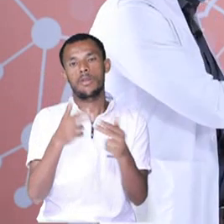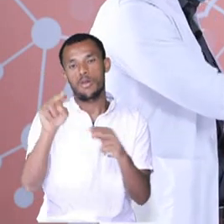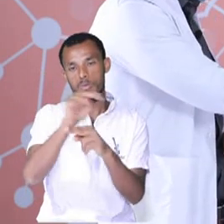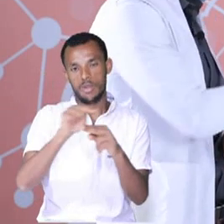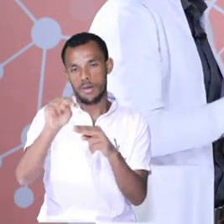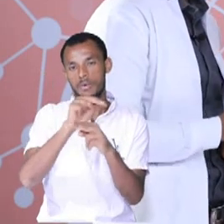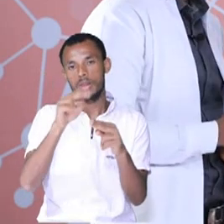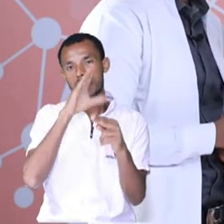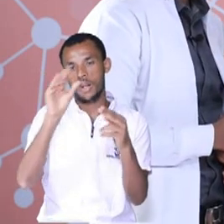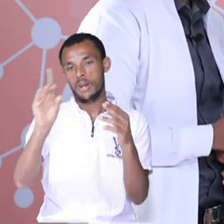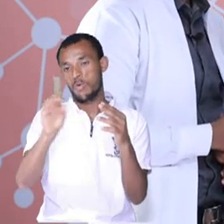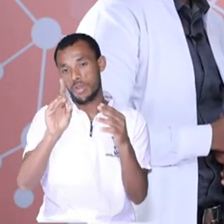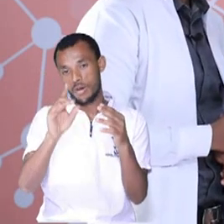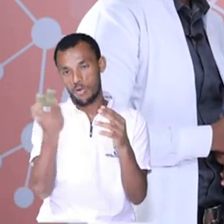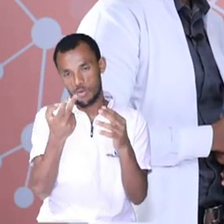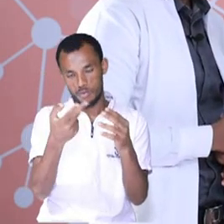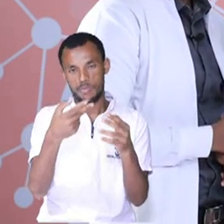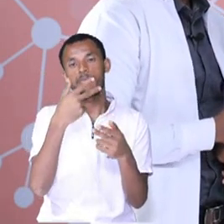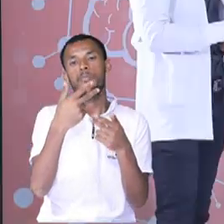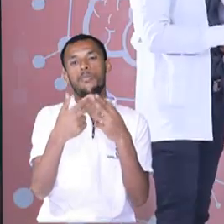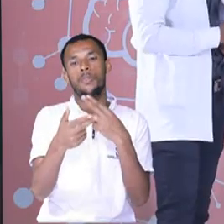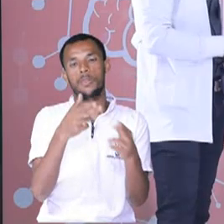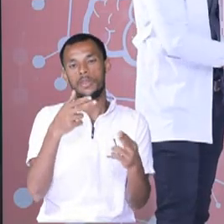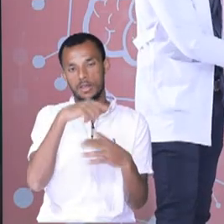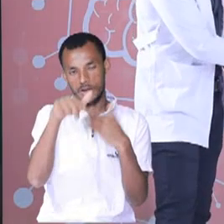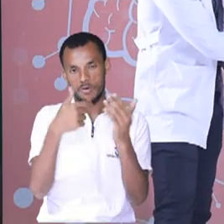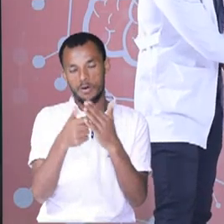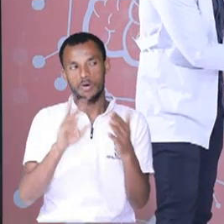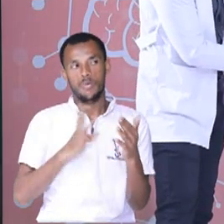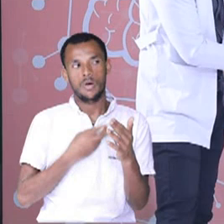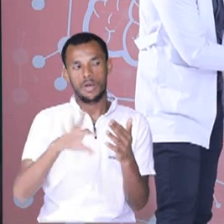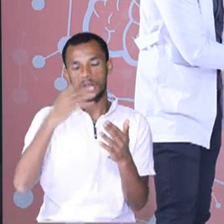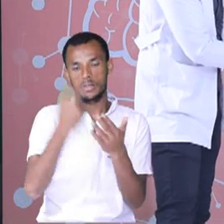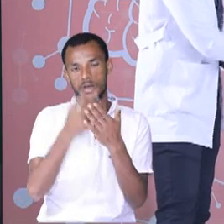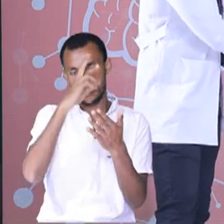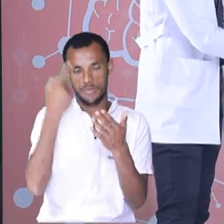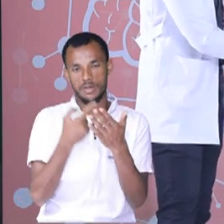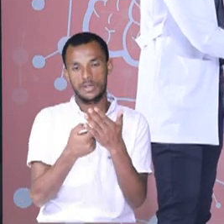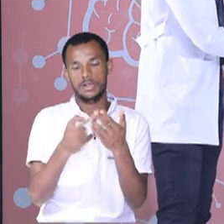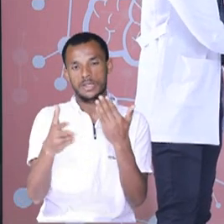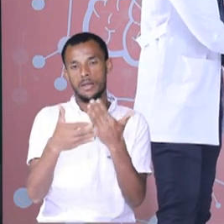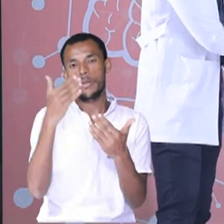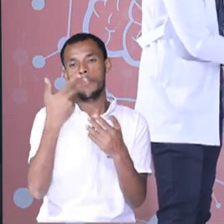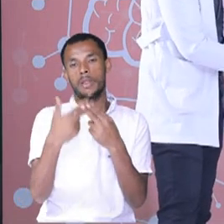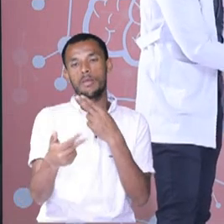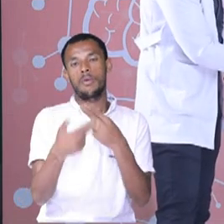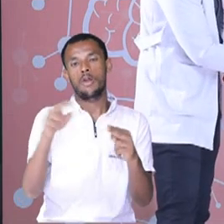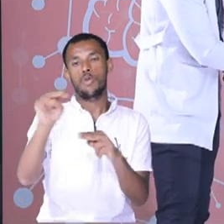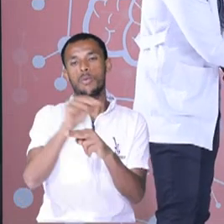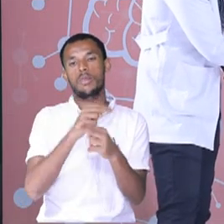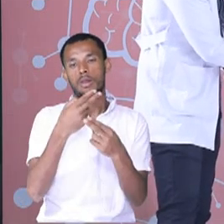by numerator and denominator by the denominator. Therefore, in the case of this, simply multiply numerator